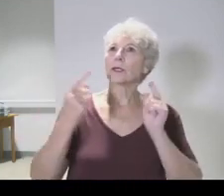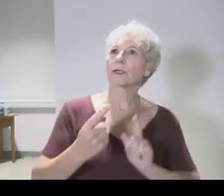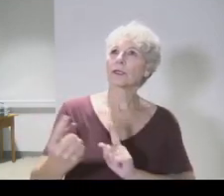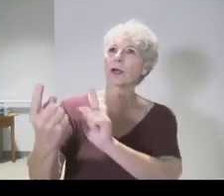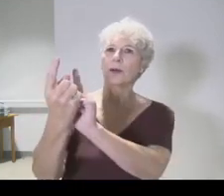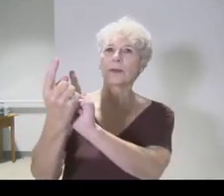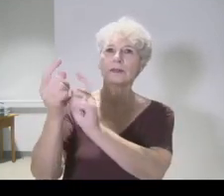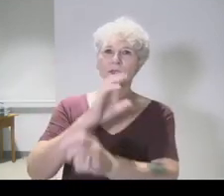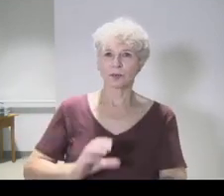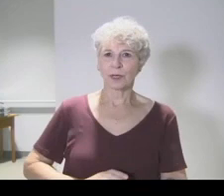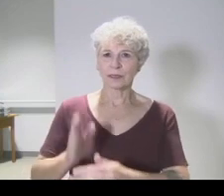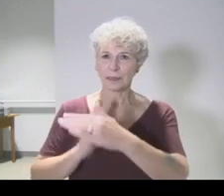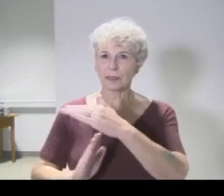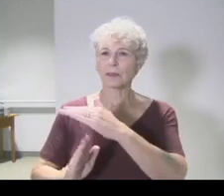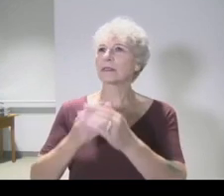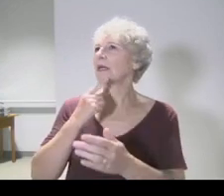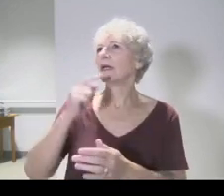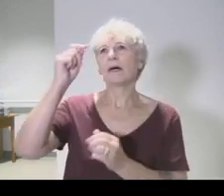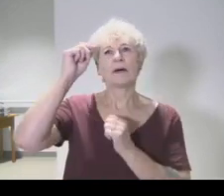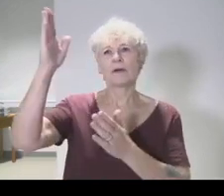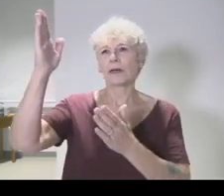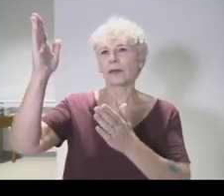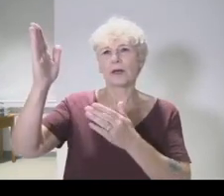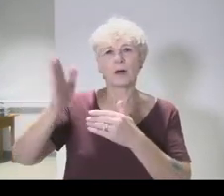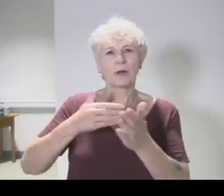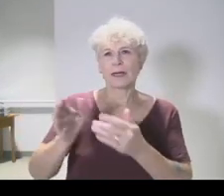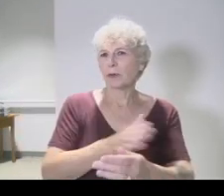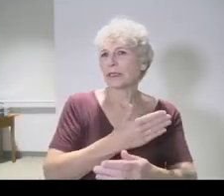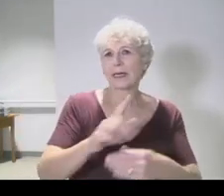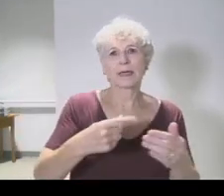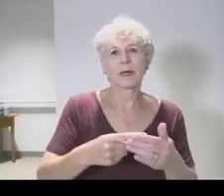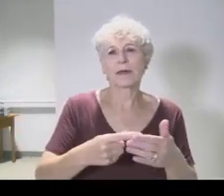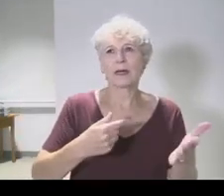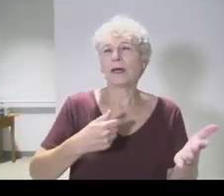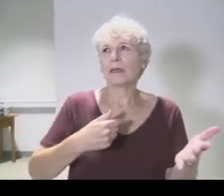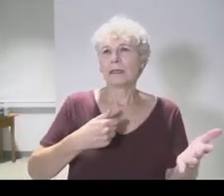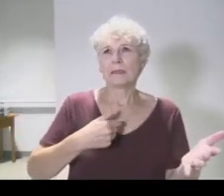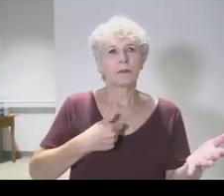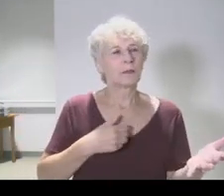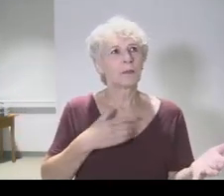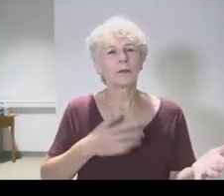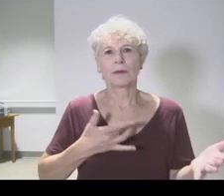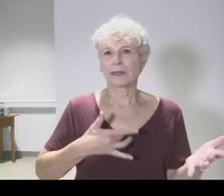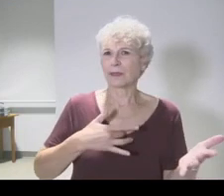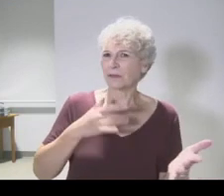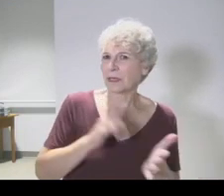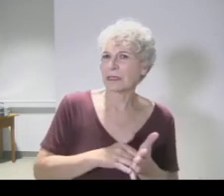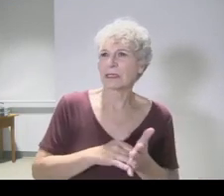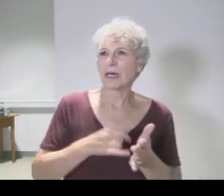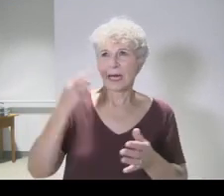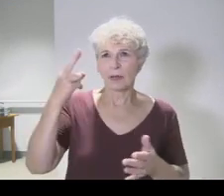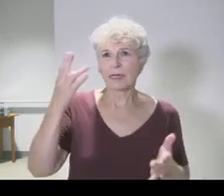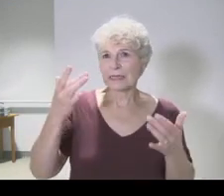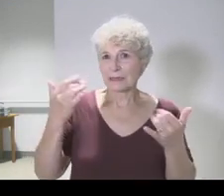in humility and say, Father, whatever we just sang about, it resonated with me. And I realize